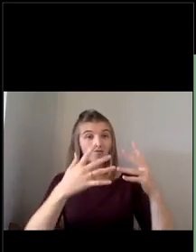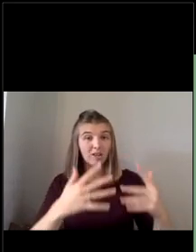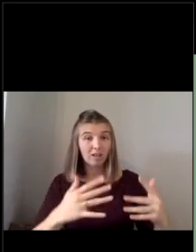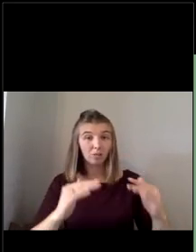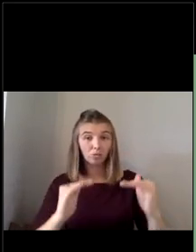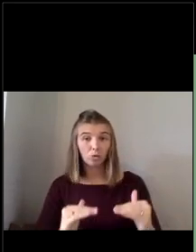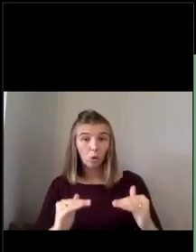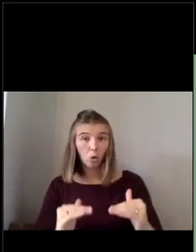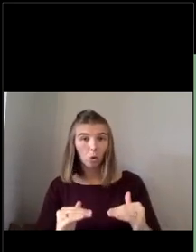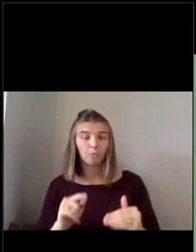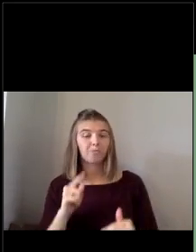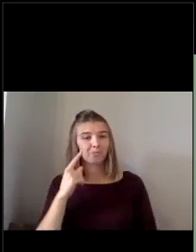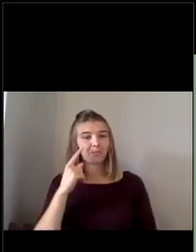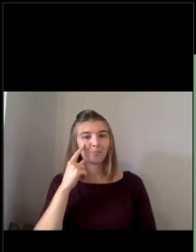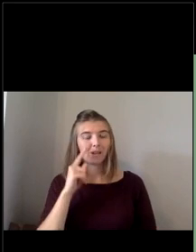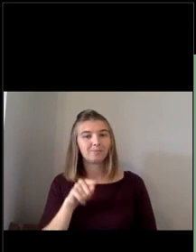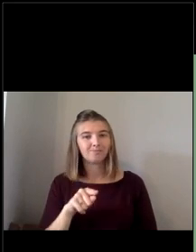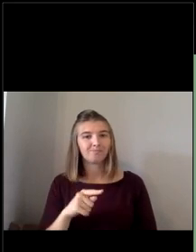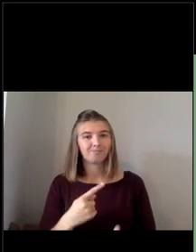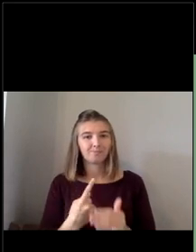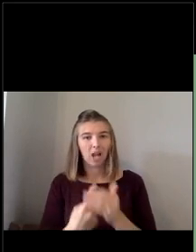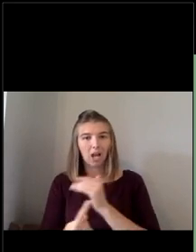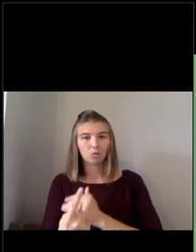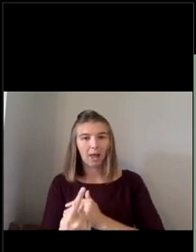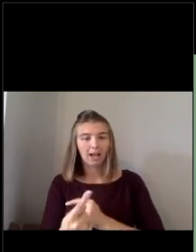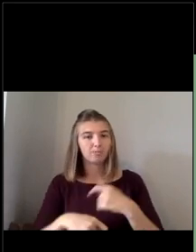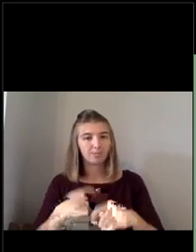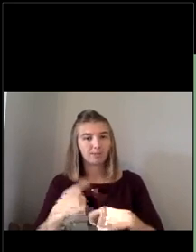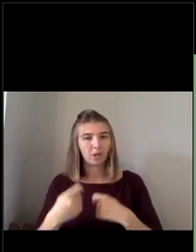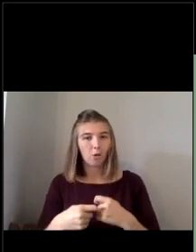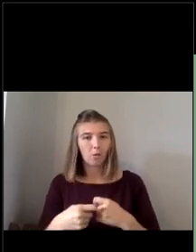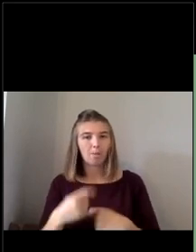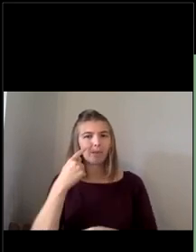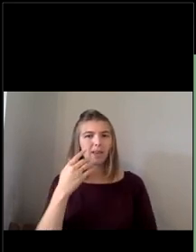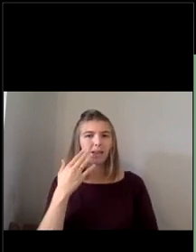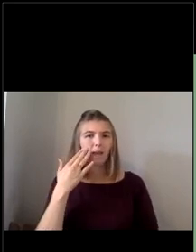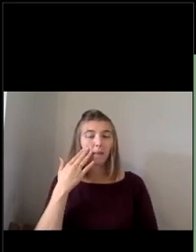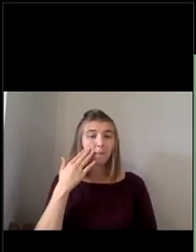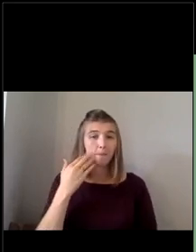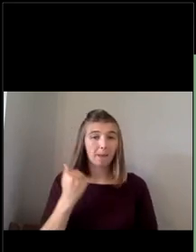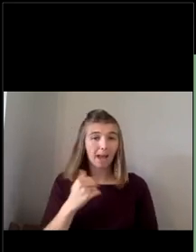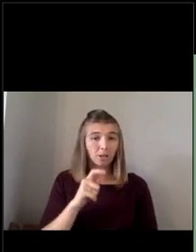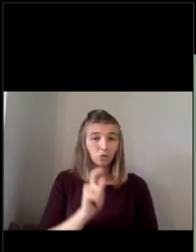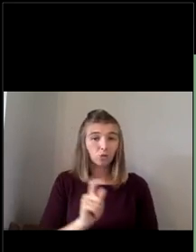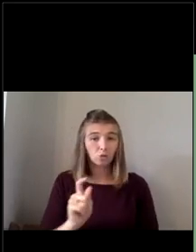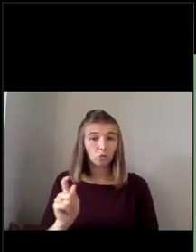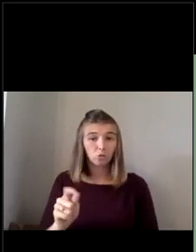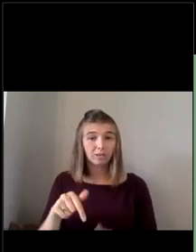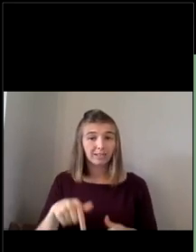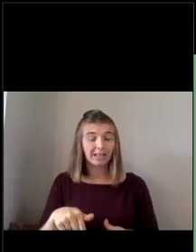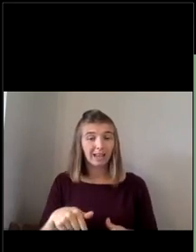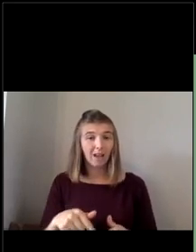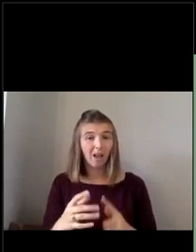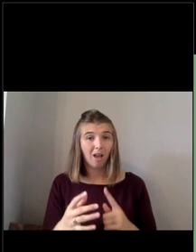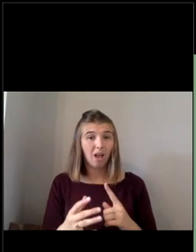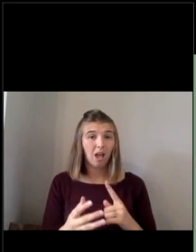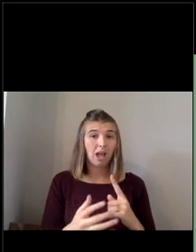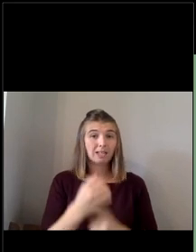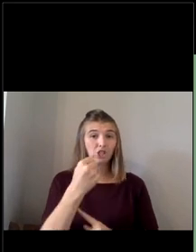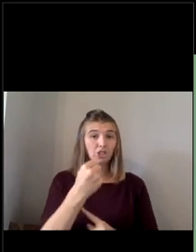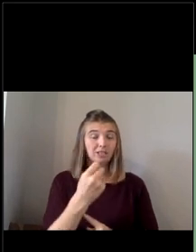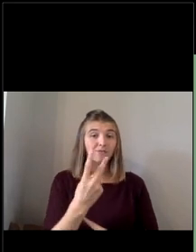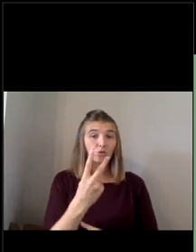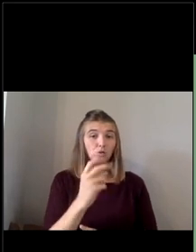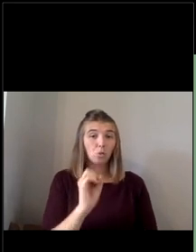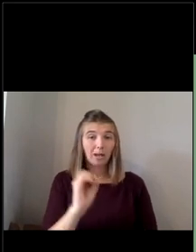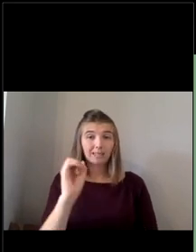between Black students and white students, for example, stands about 20%. Black students in the UK are 20% less likely